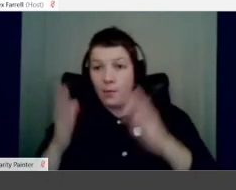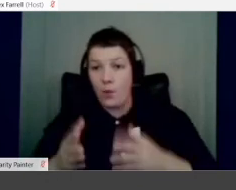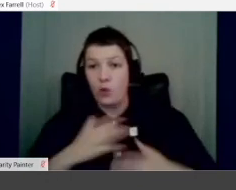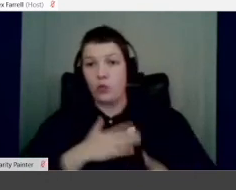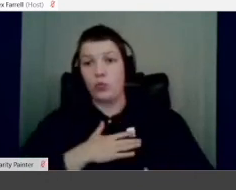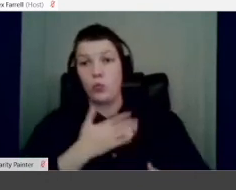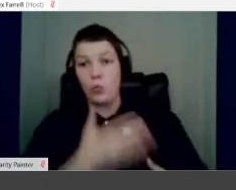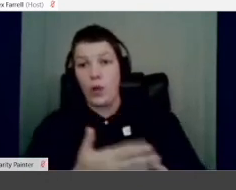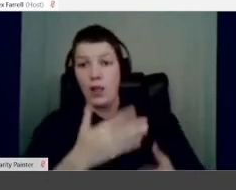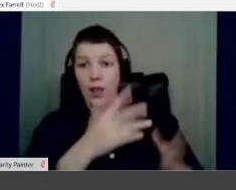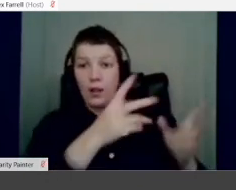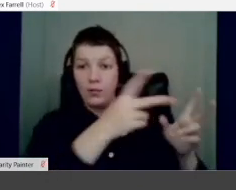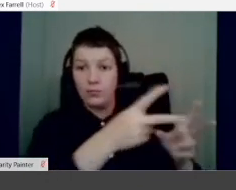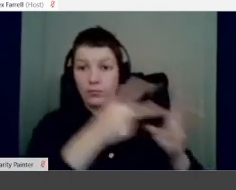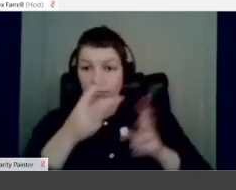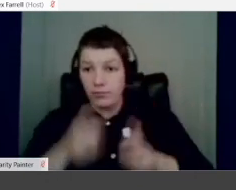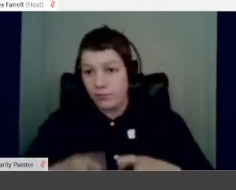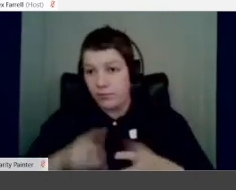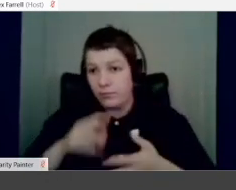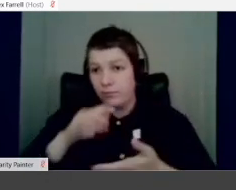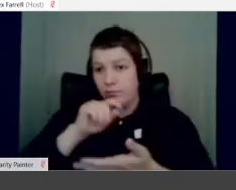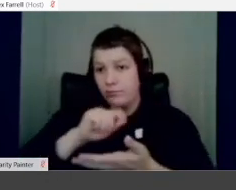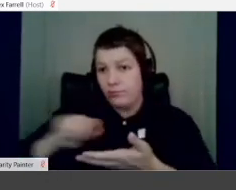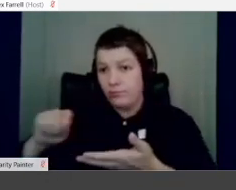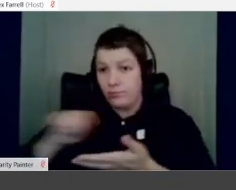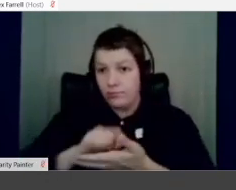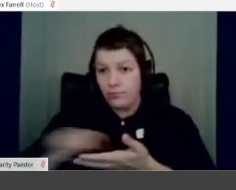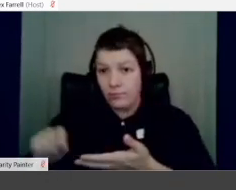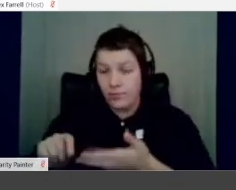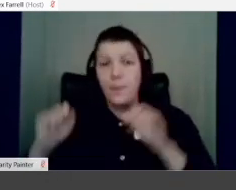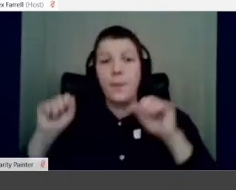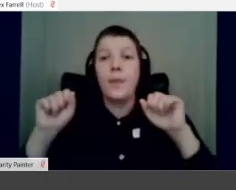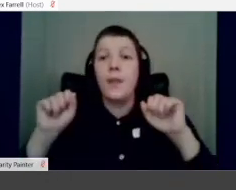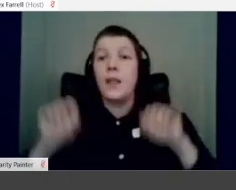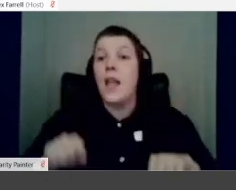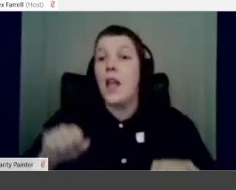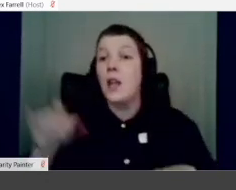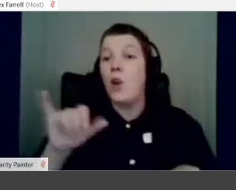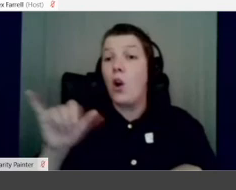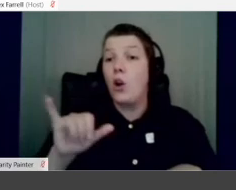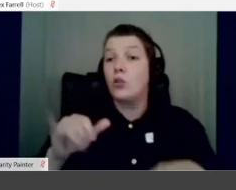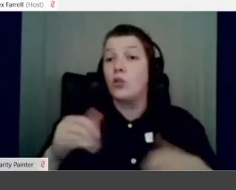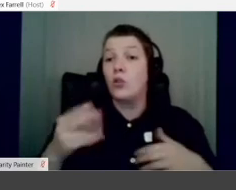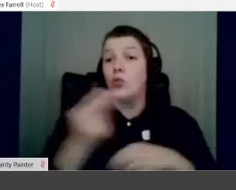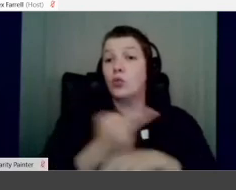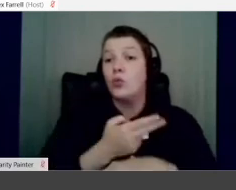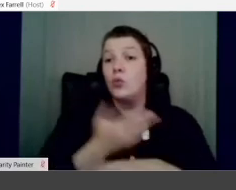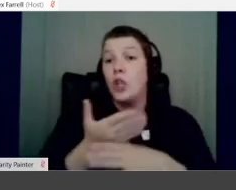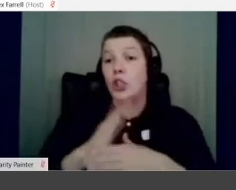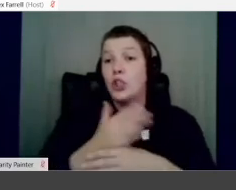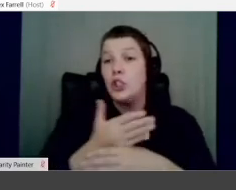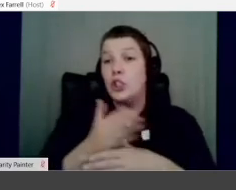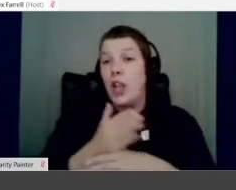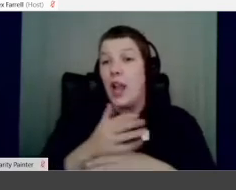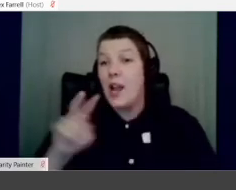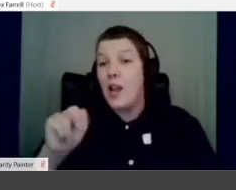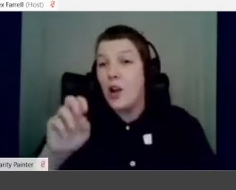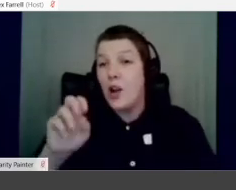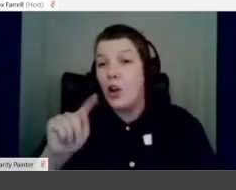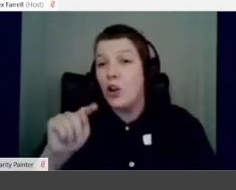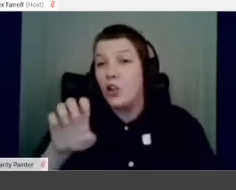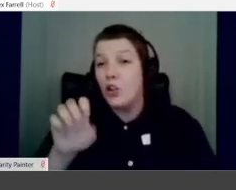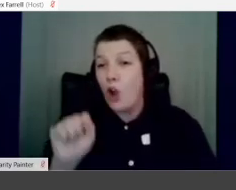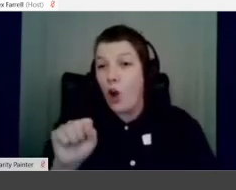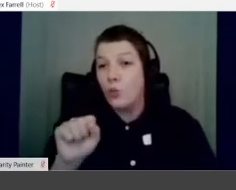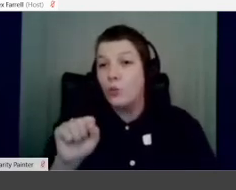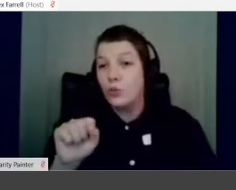have a shared notes document and have people put in notes. And so other people can follow along. Or